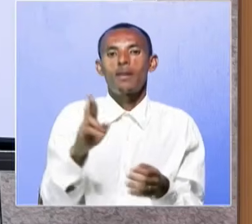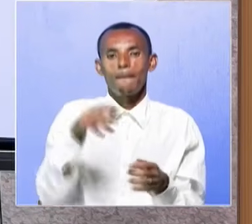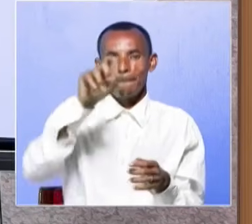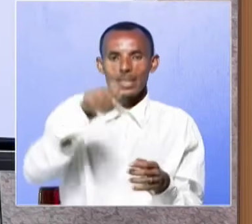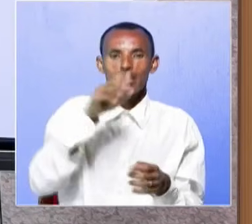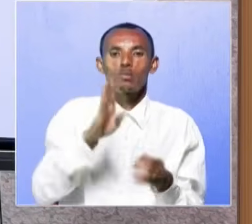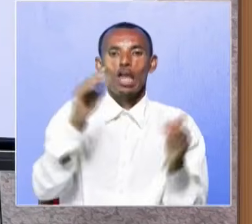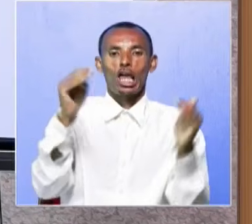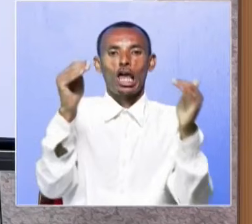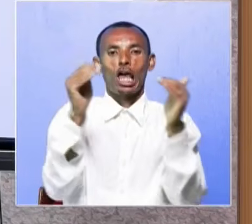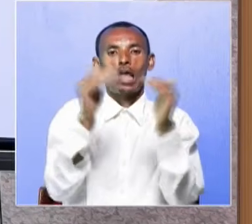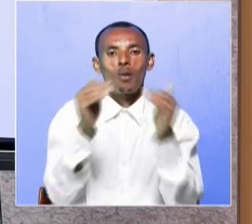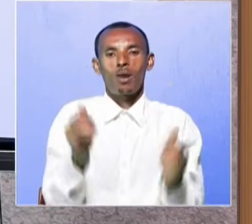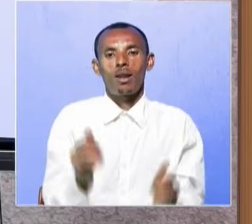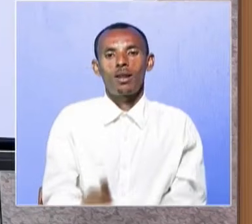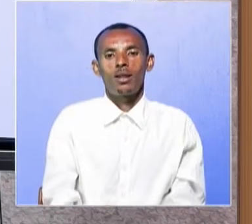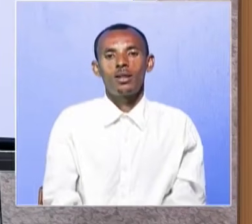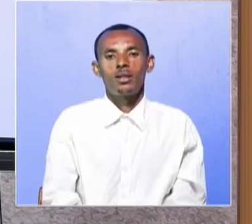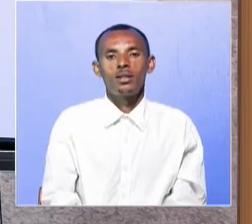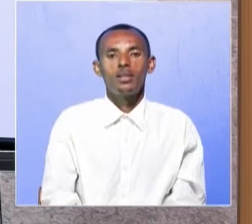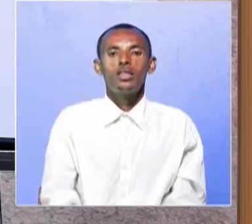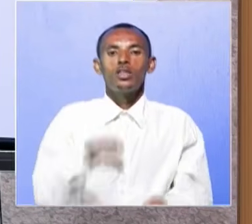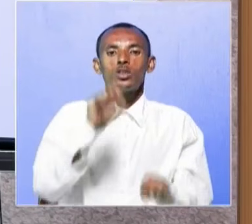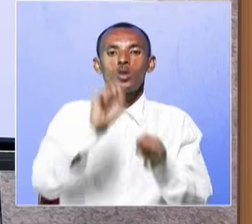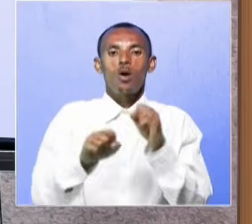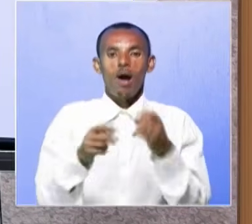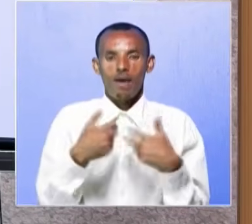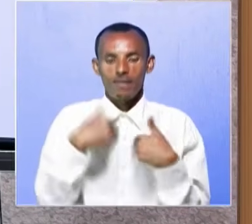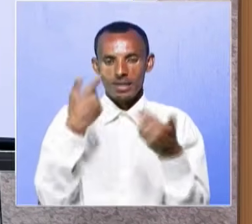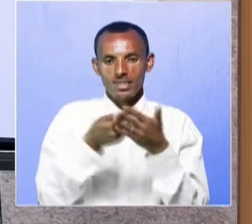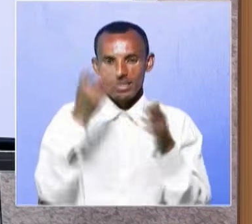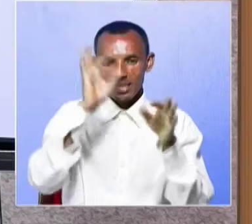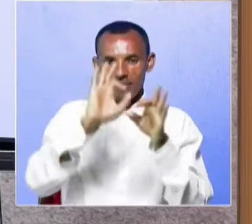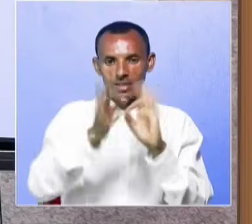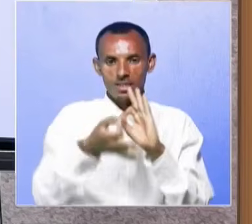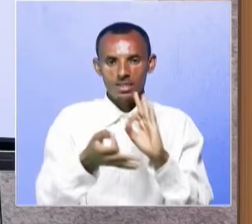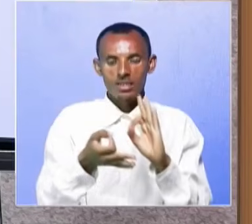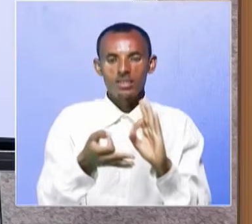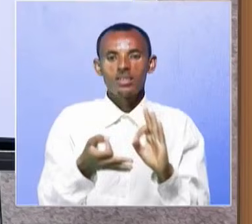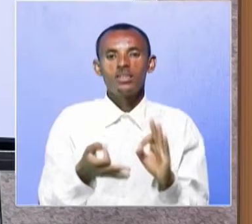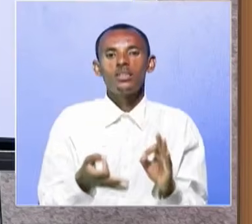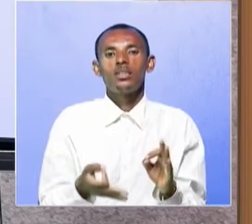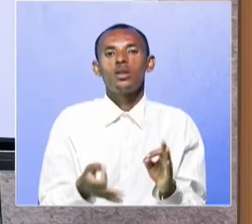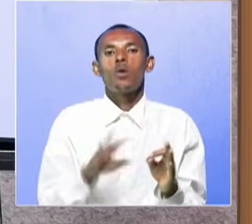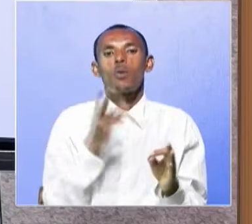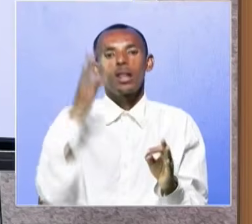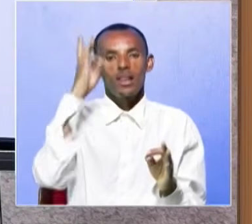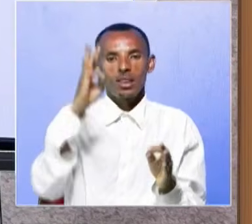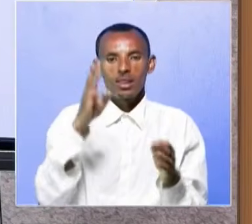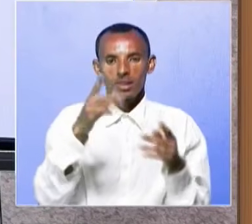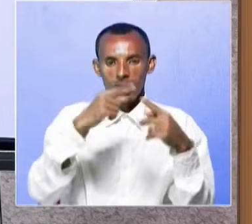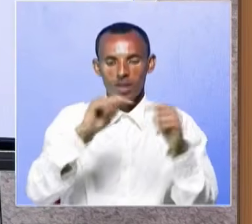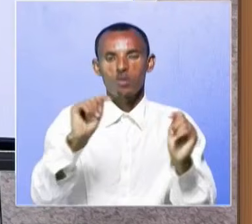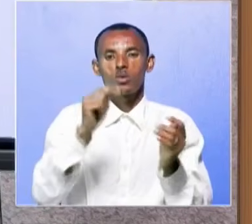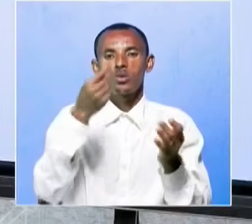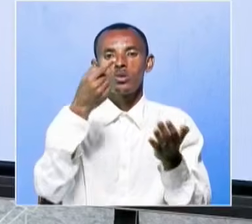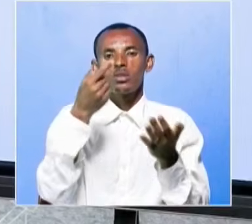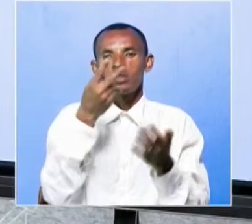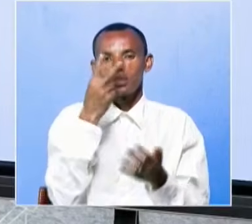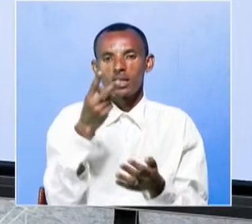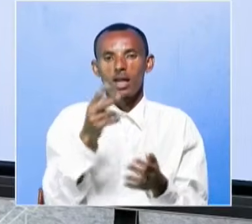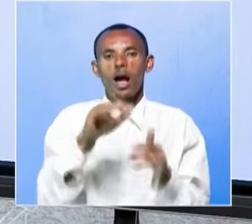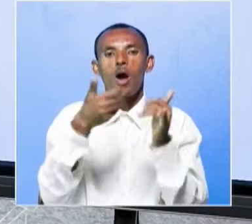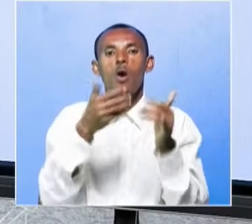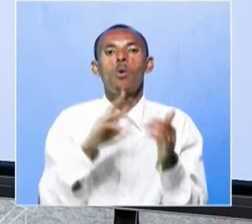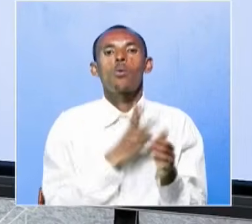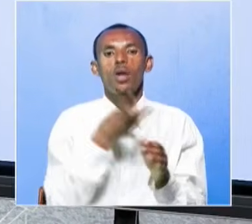must be proportional. Okay, so having this definition in our mind, we will try to see how we